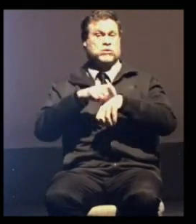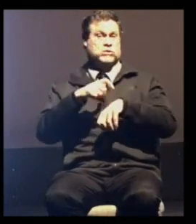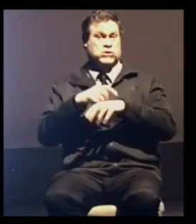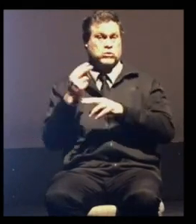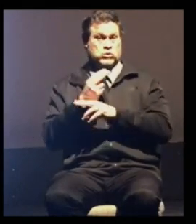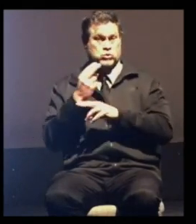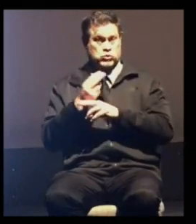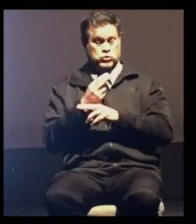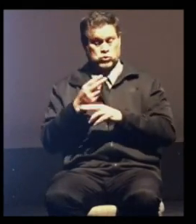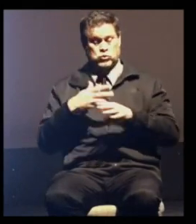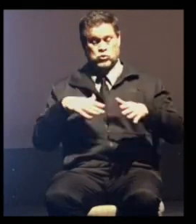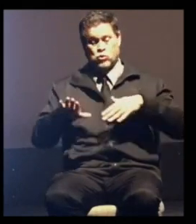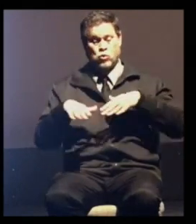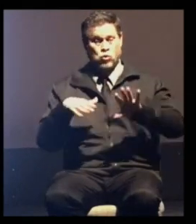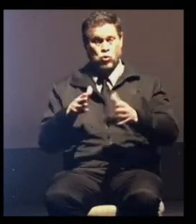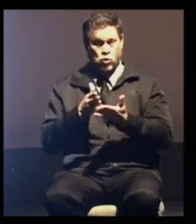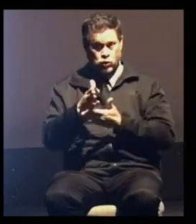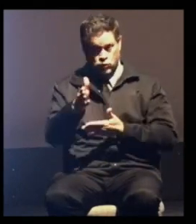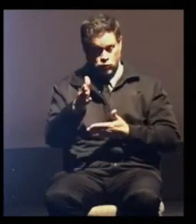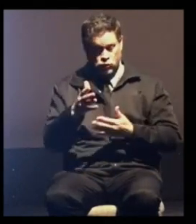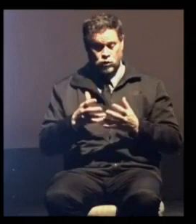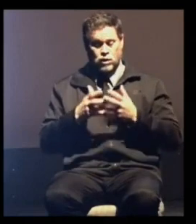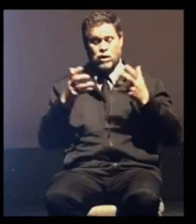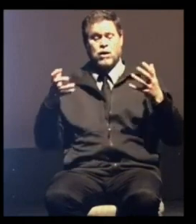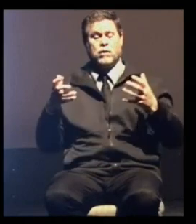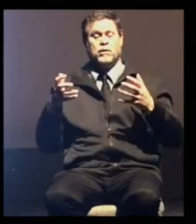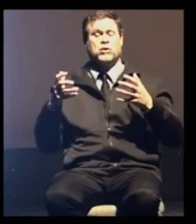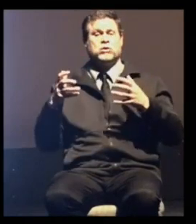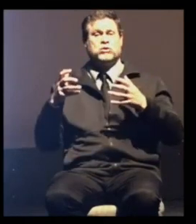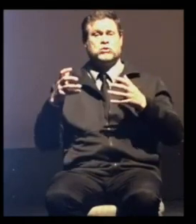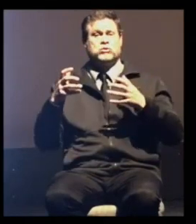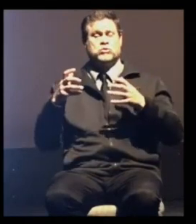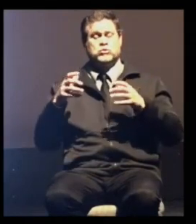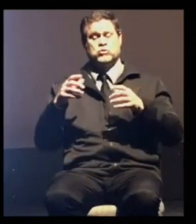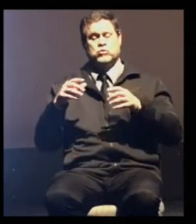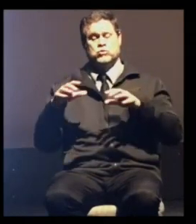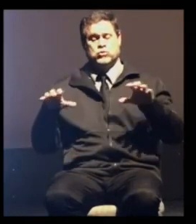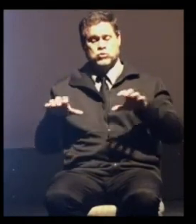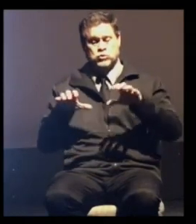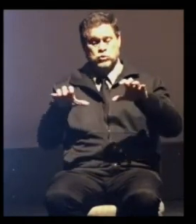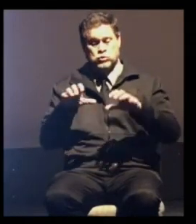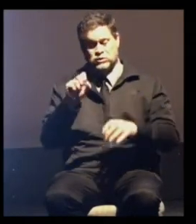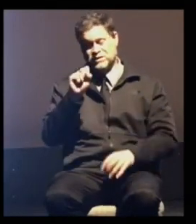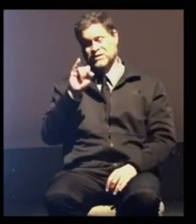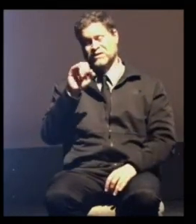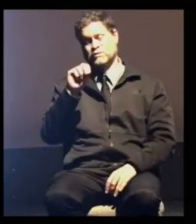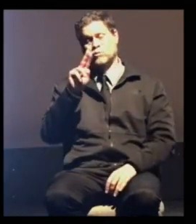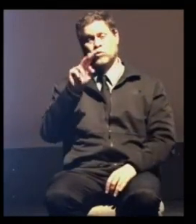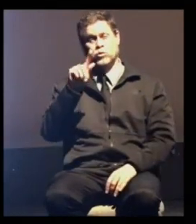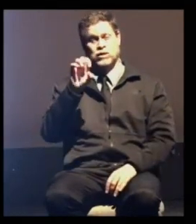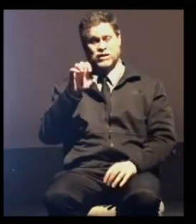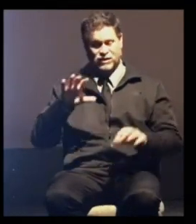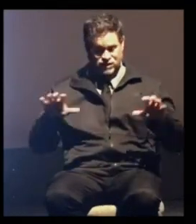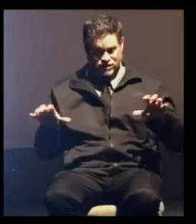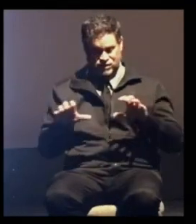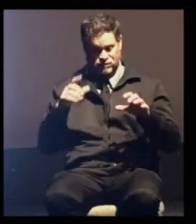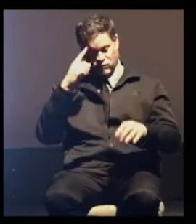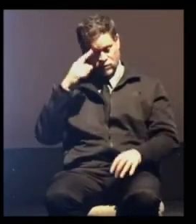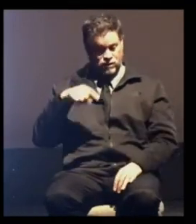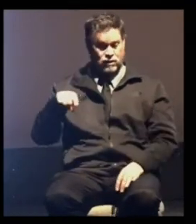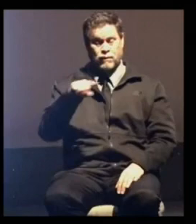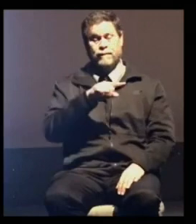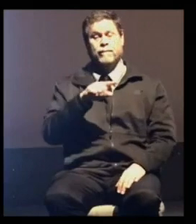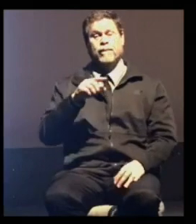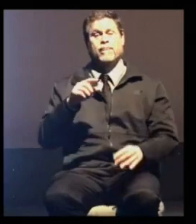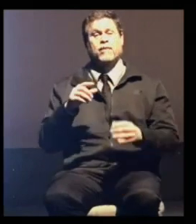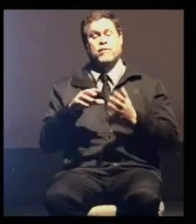use walkthroughs, how much time we simulate things for them. The one thing I learned, obviously,